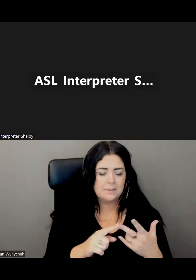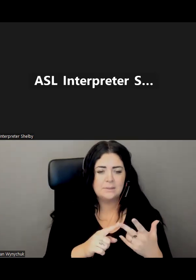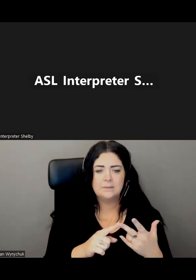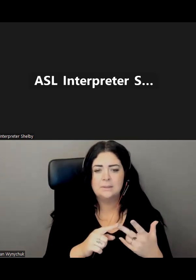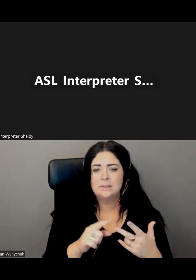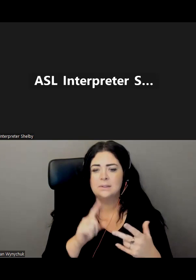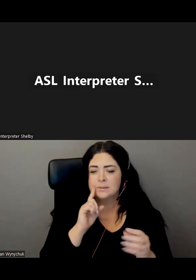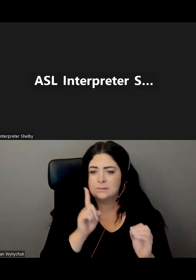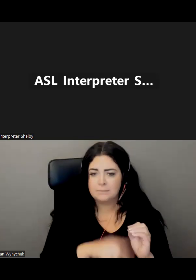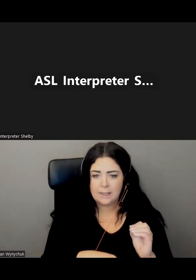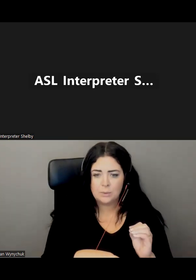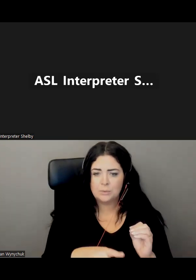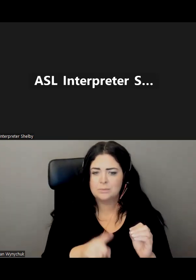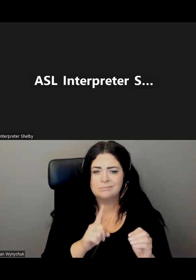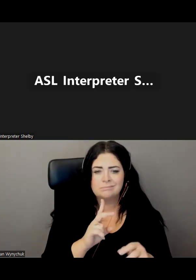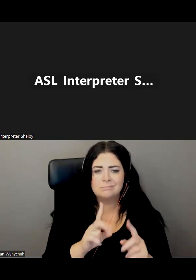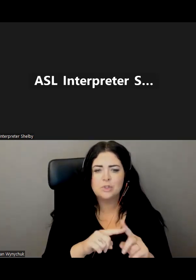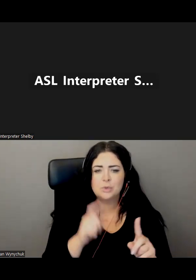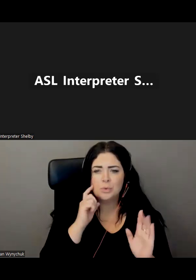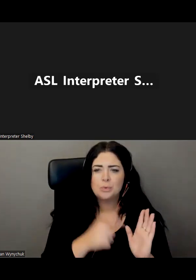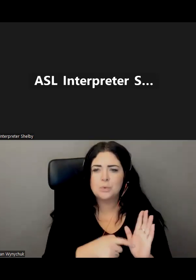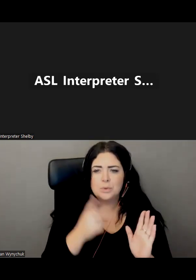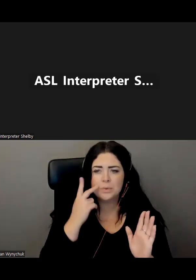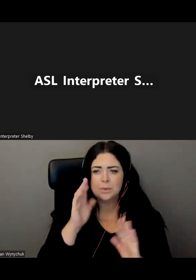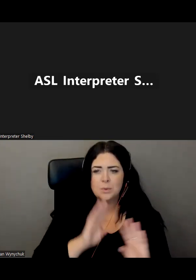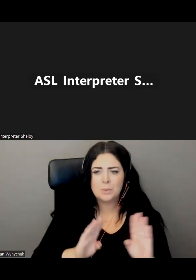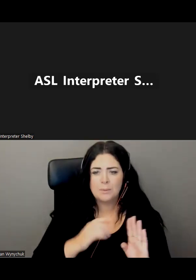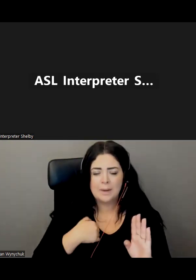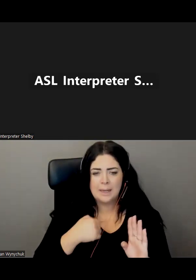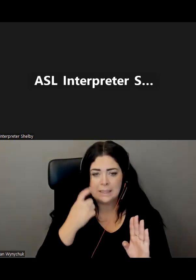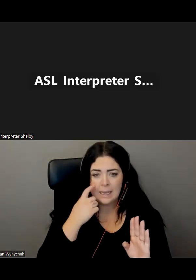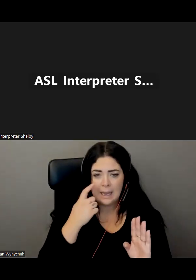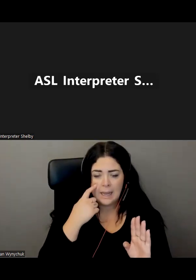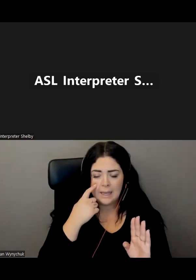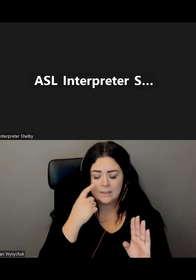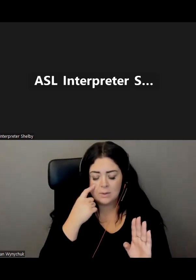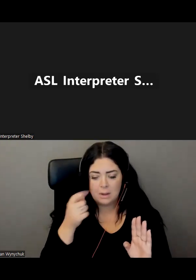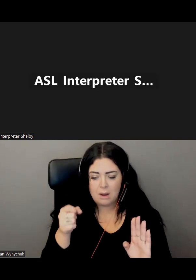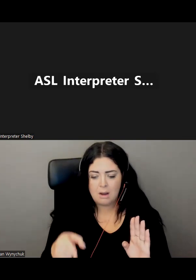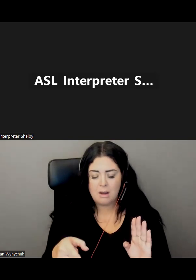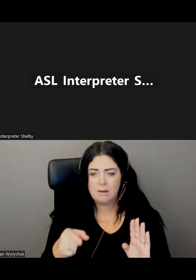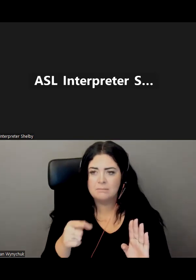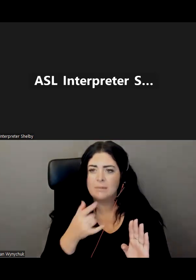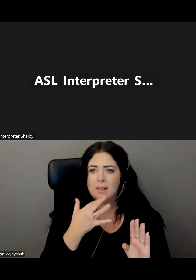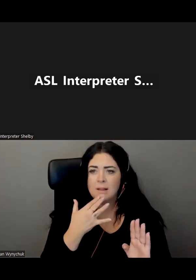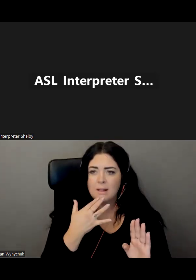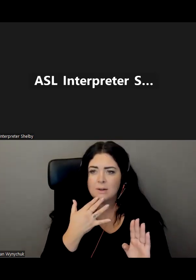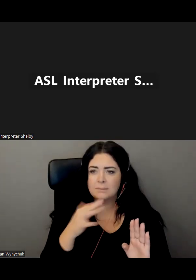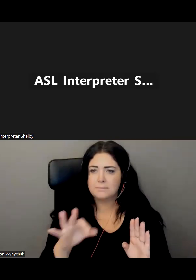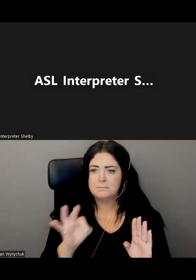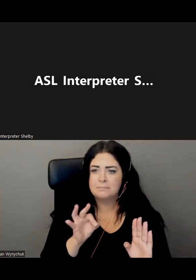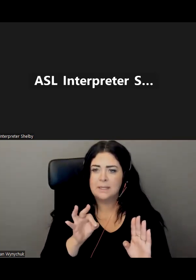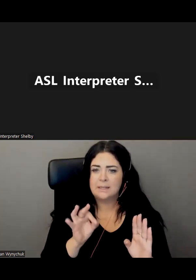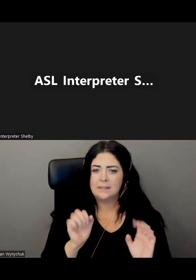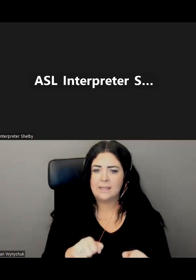little eye on their on the robot so that they can tell the color. So it's really, really cool. They can just pick